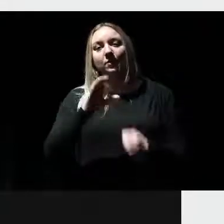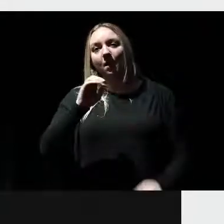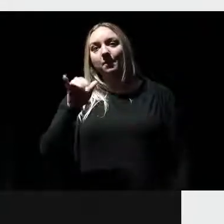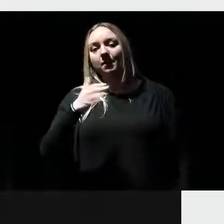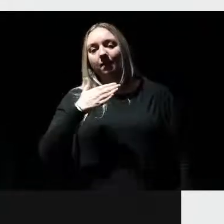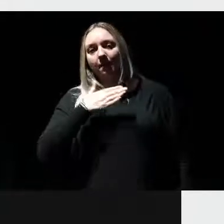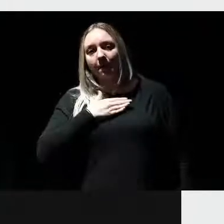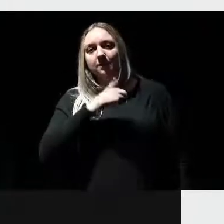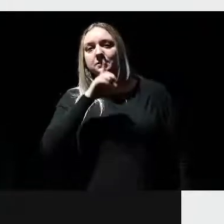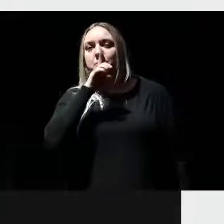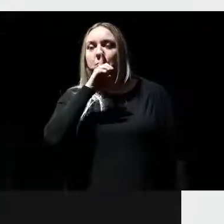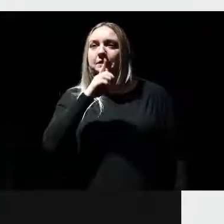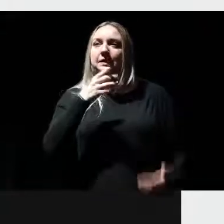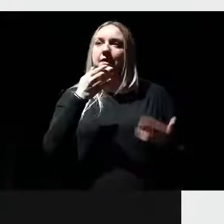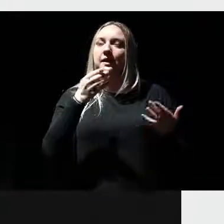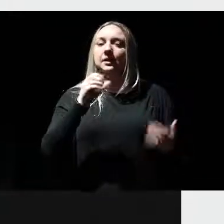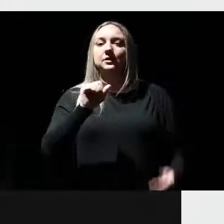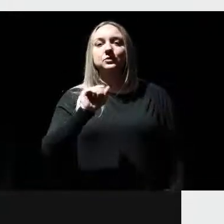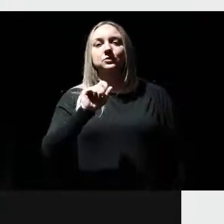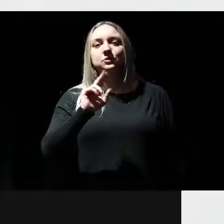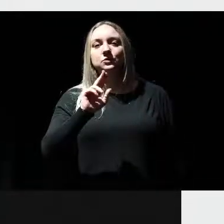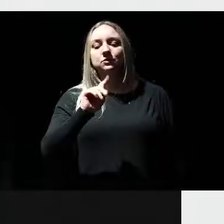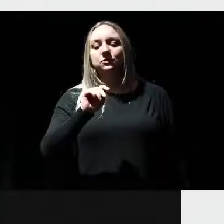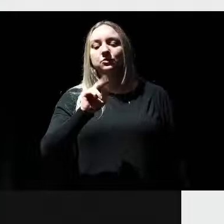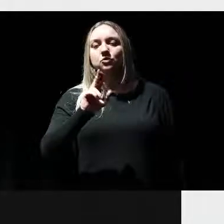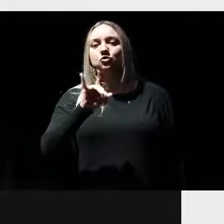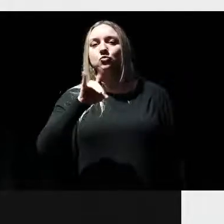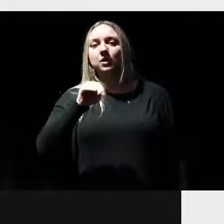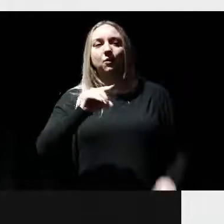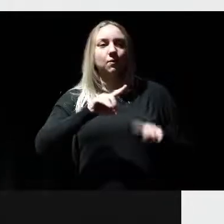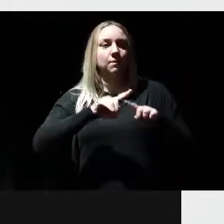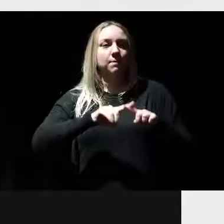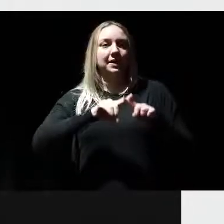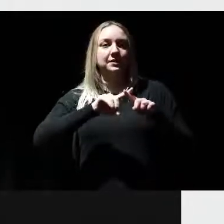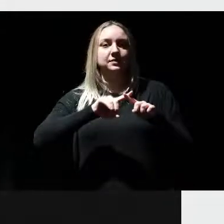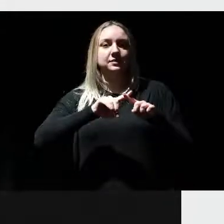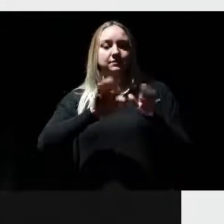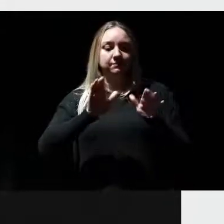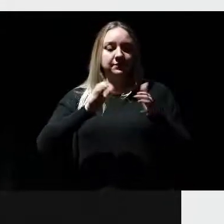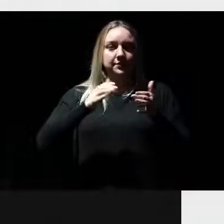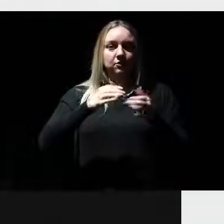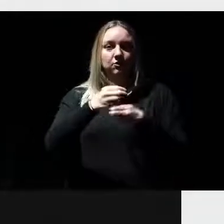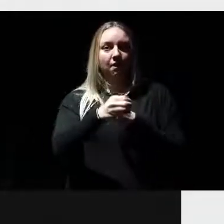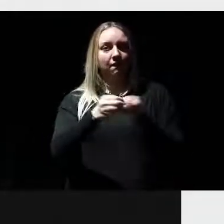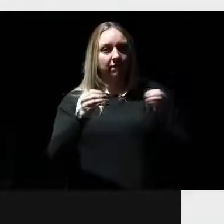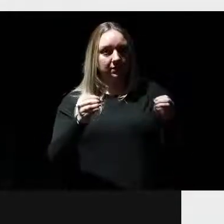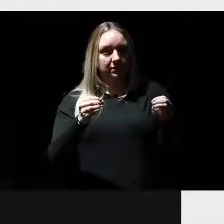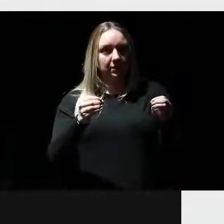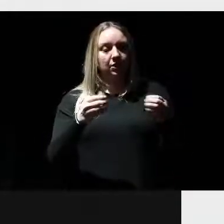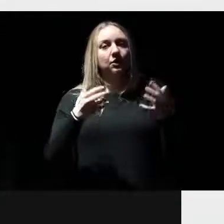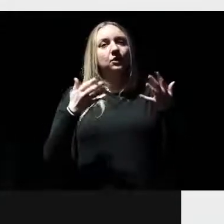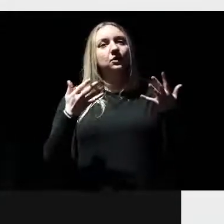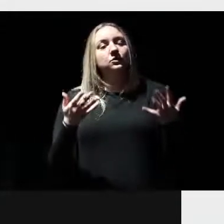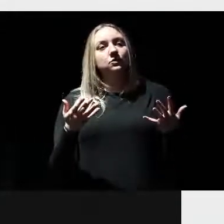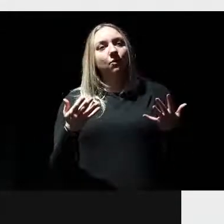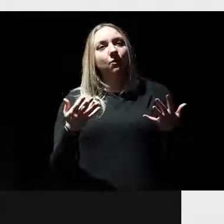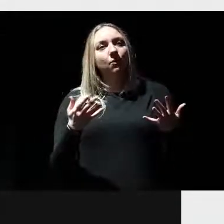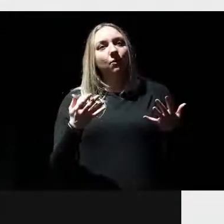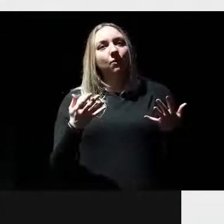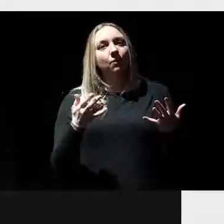studio-based office, is that on the one hand, there's a very steady and